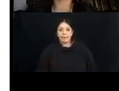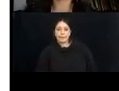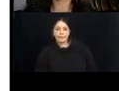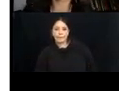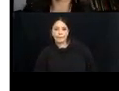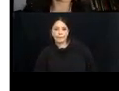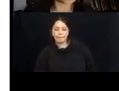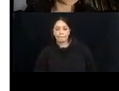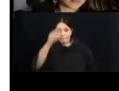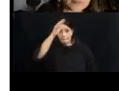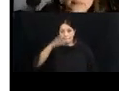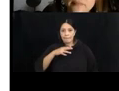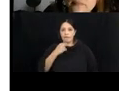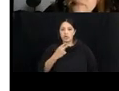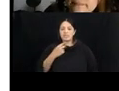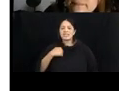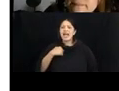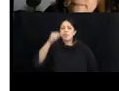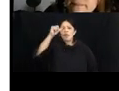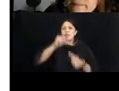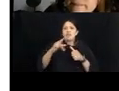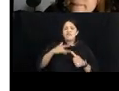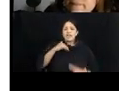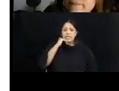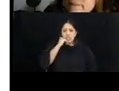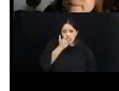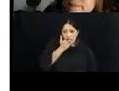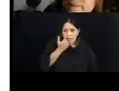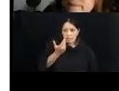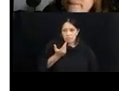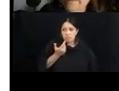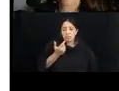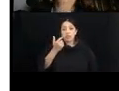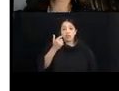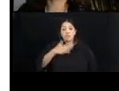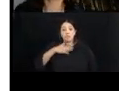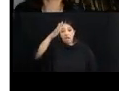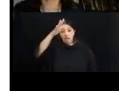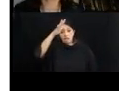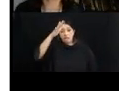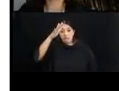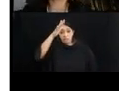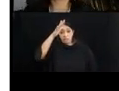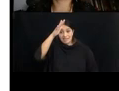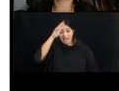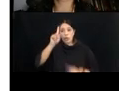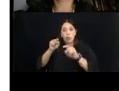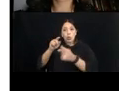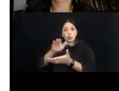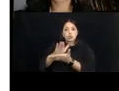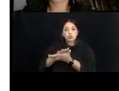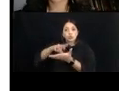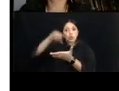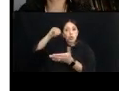I remember feeling ashamed, you know, when my father would go to school because he didn't speak good English and translating for